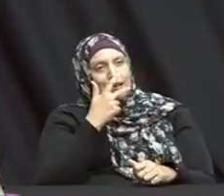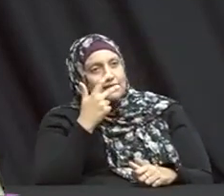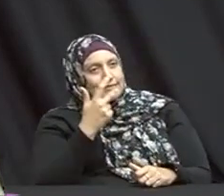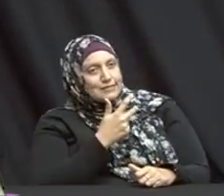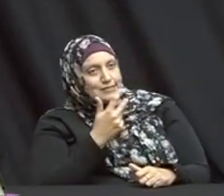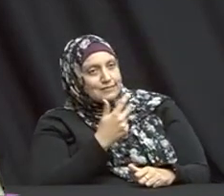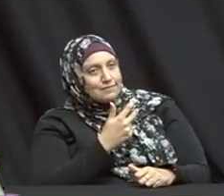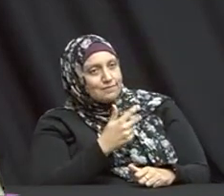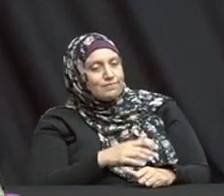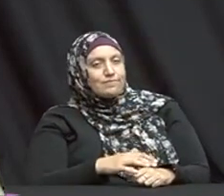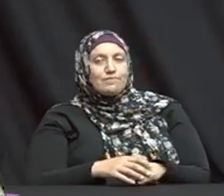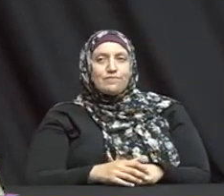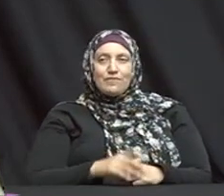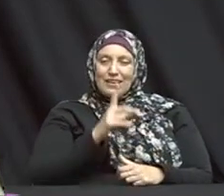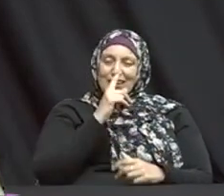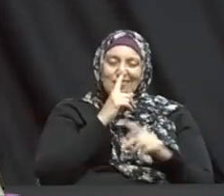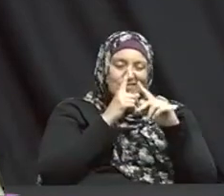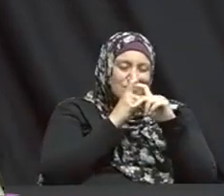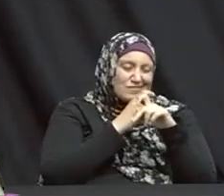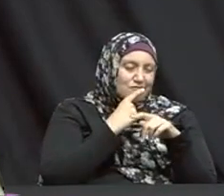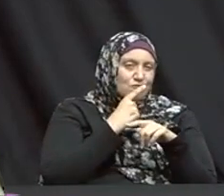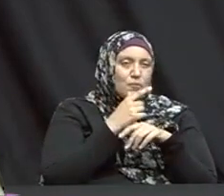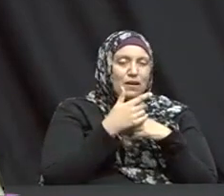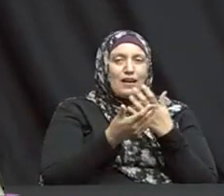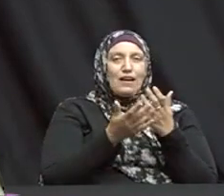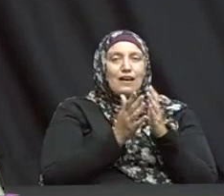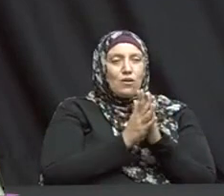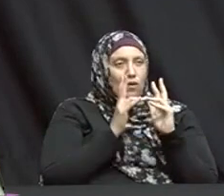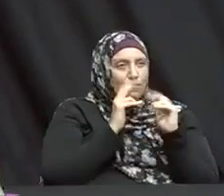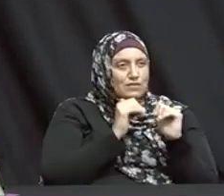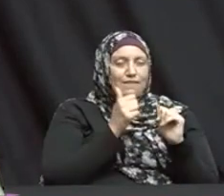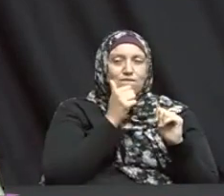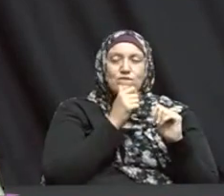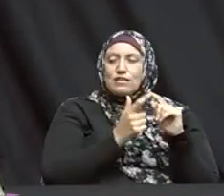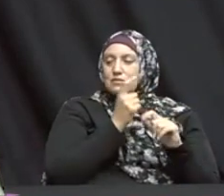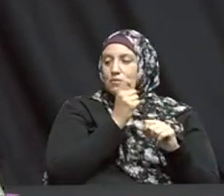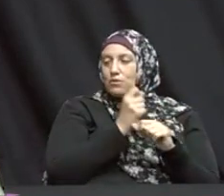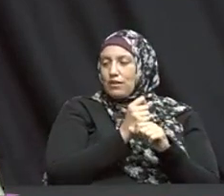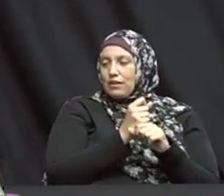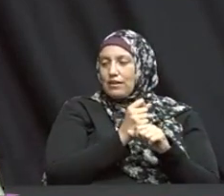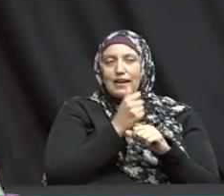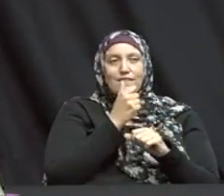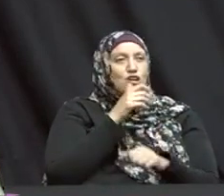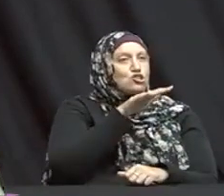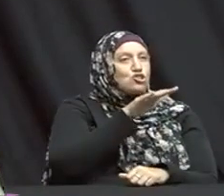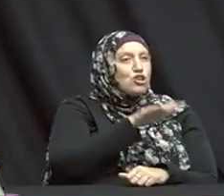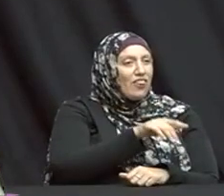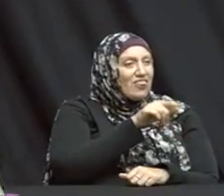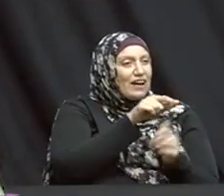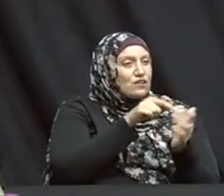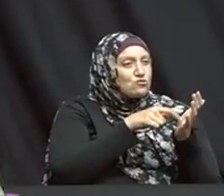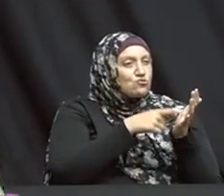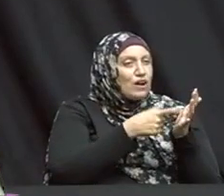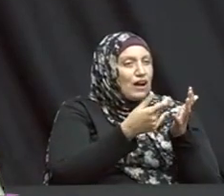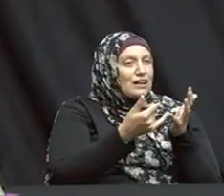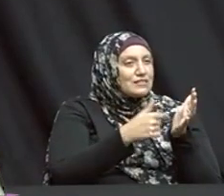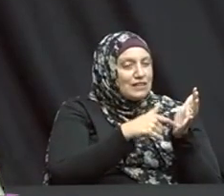how the assets are dealt with. For example, the kids' education can be paid from the returns achieved from the assets,